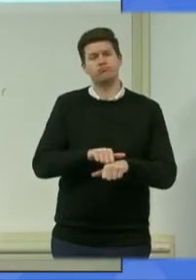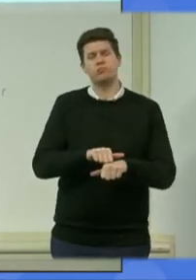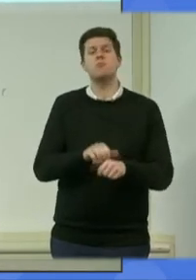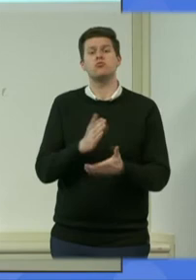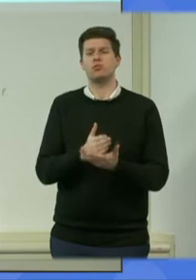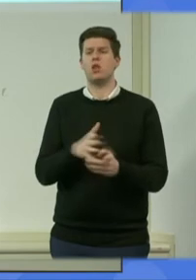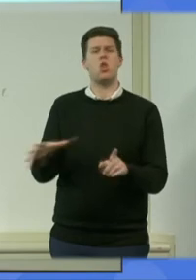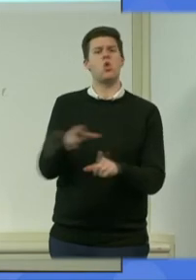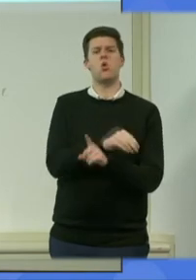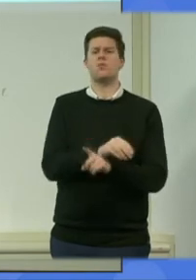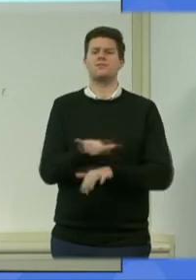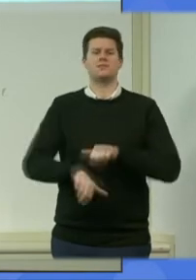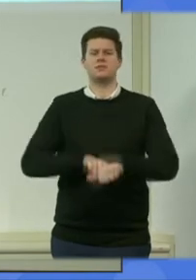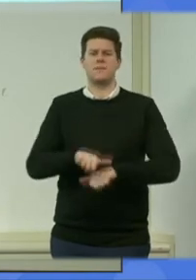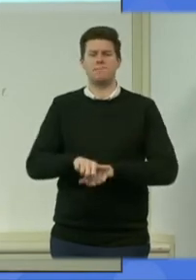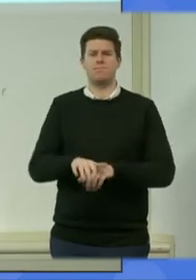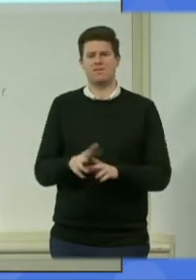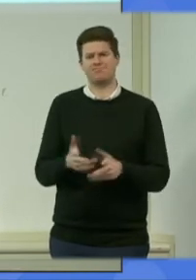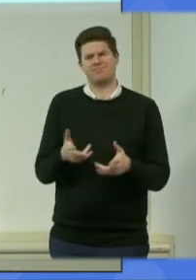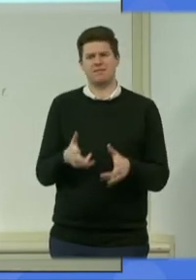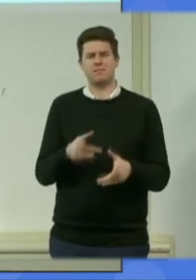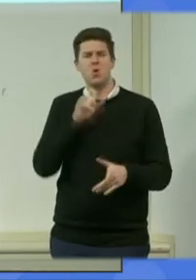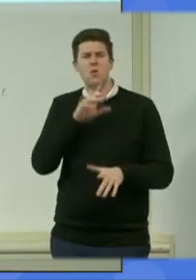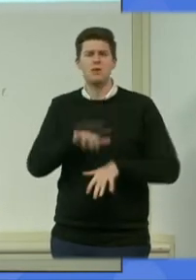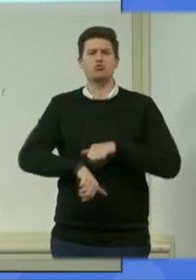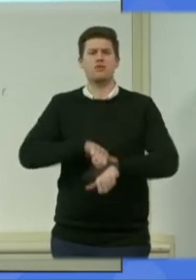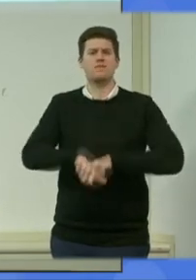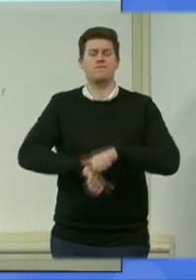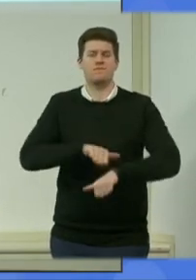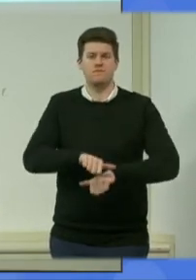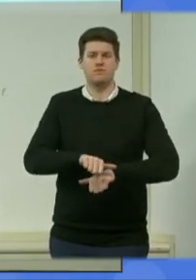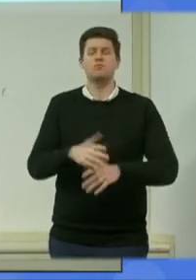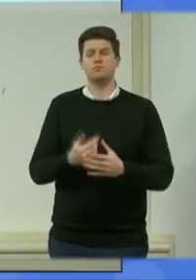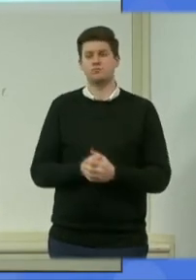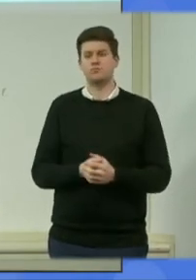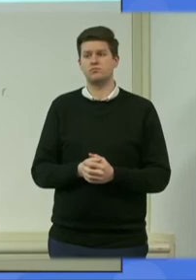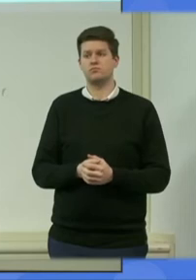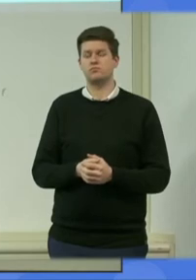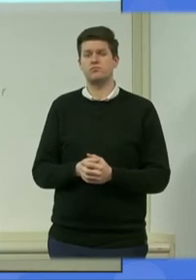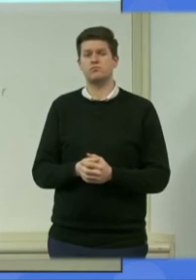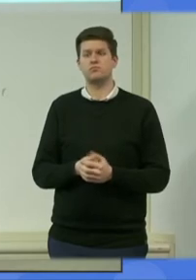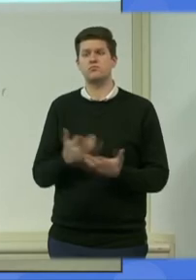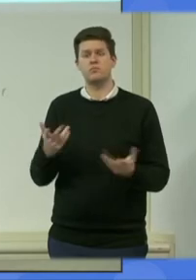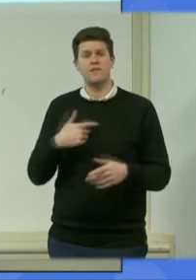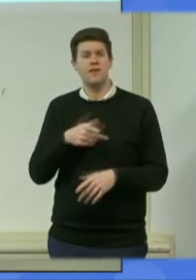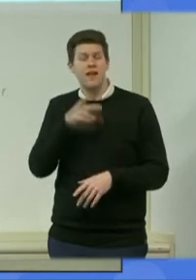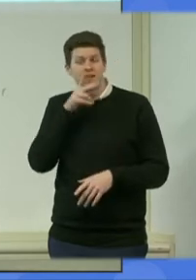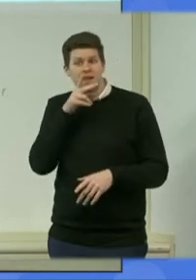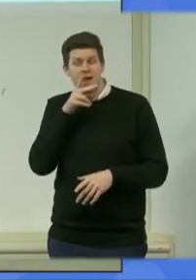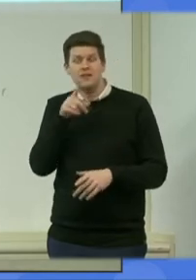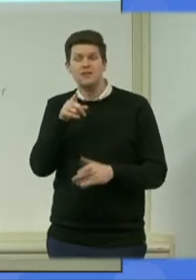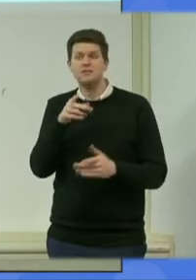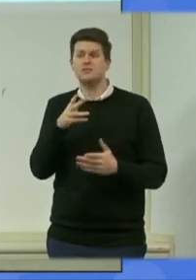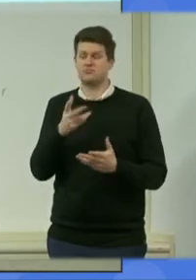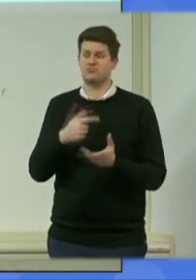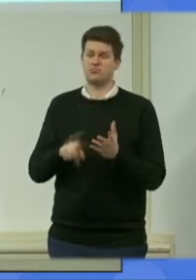and progressive. Different taxes have different purposes. So a tax on cigarettes, for example, actually costs poor people a lot more because poor people are more